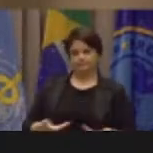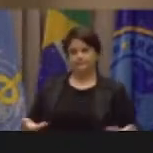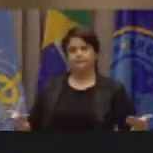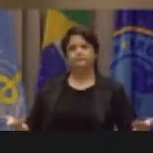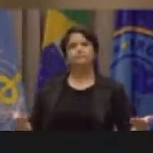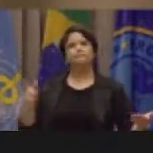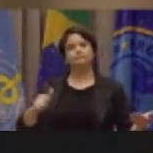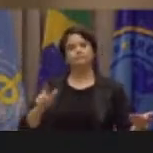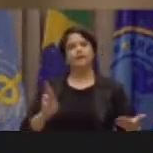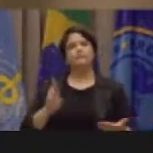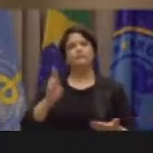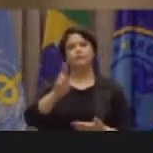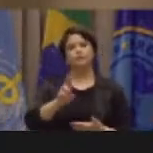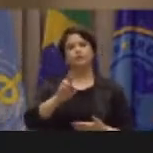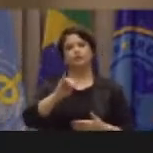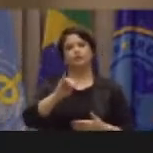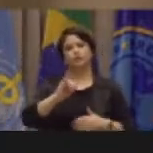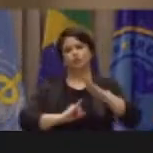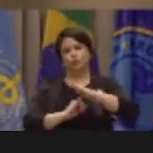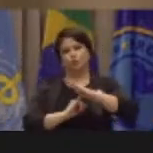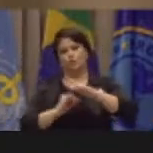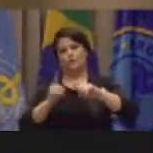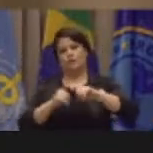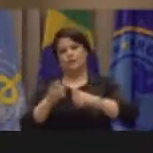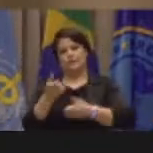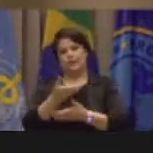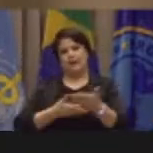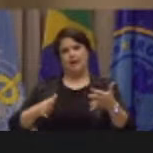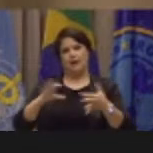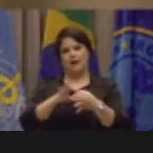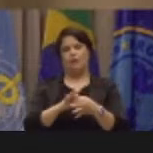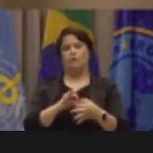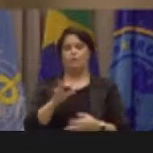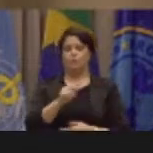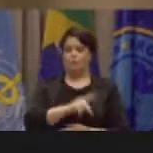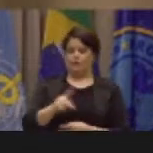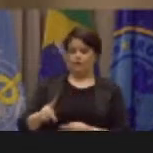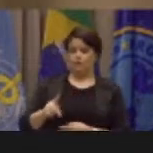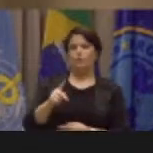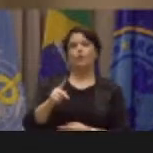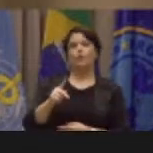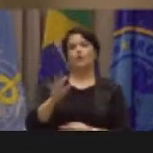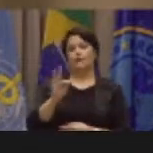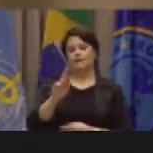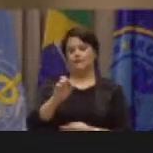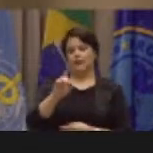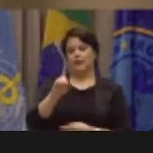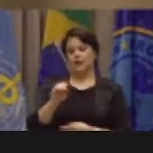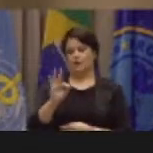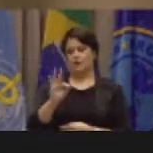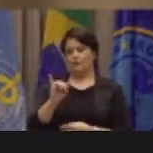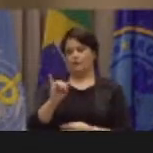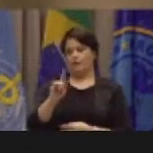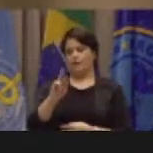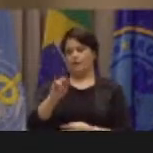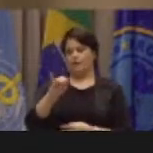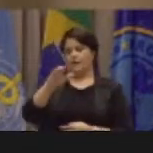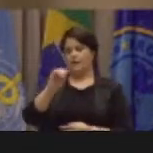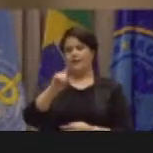table the representative of Integral Medicine, Fernando Ferreira, of